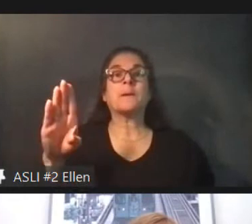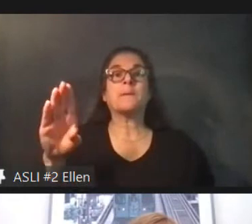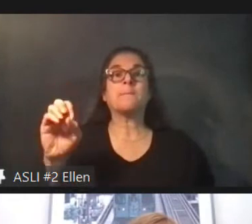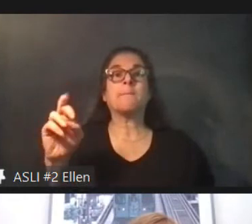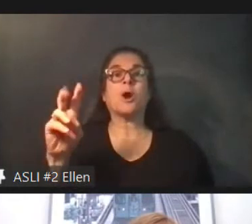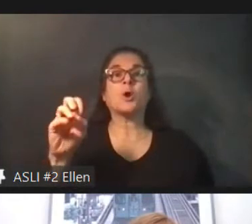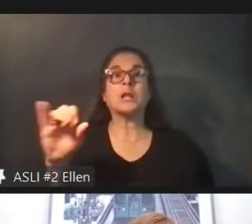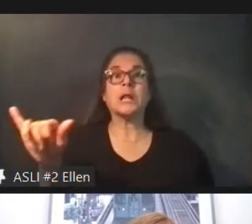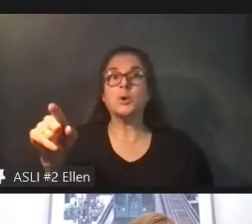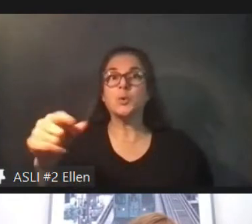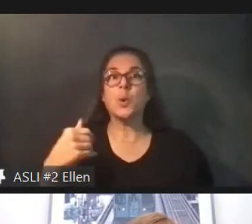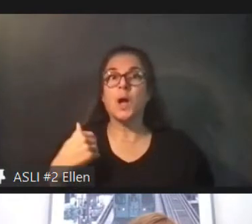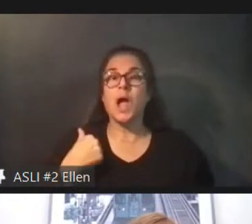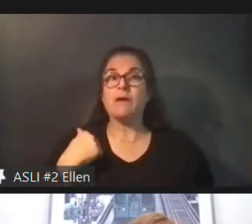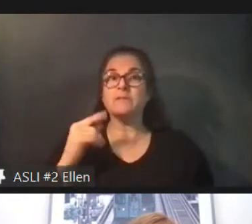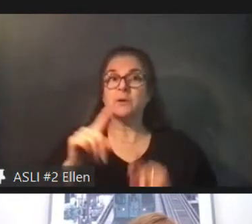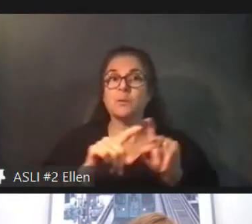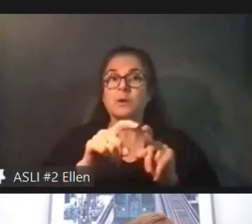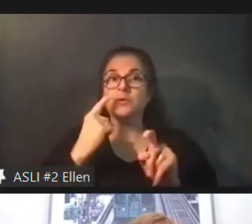Juan Pablo Prieto?